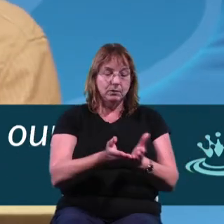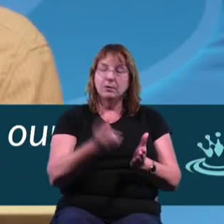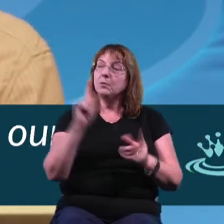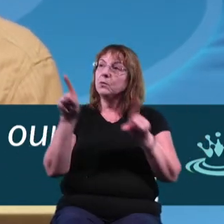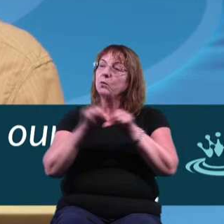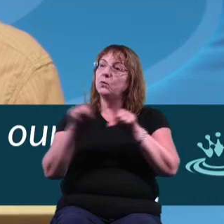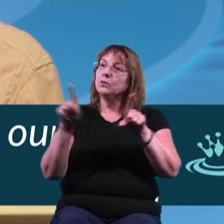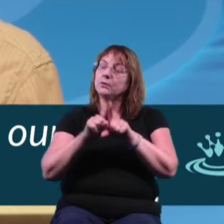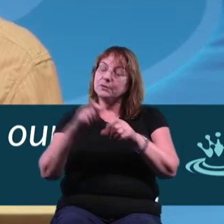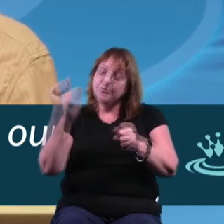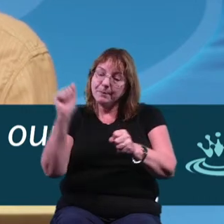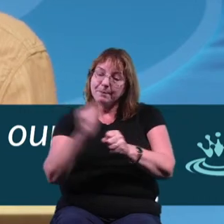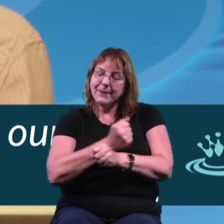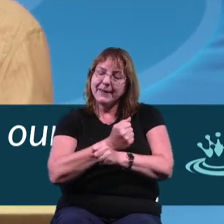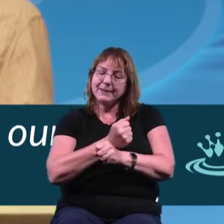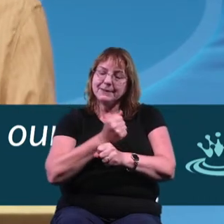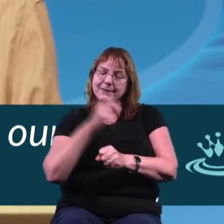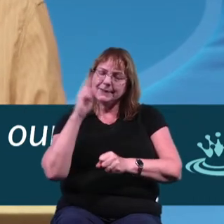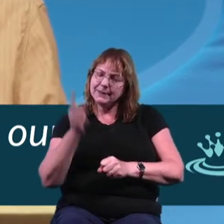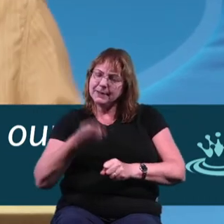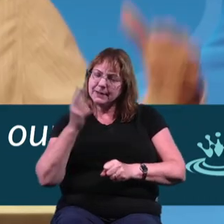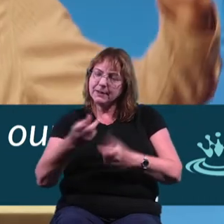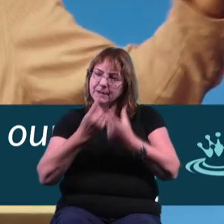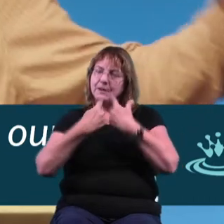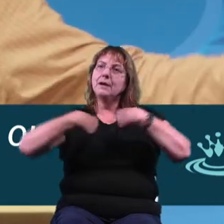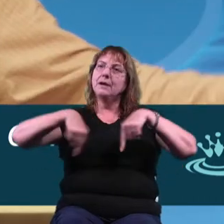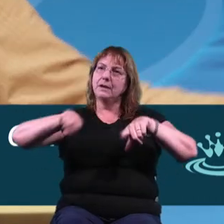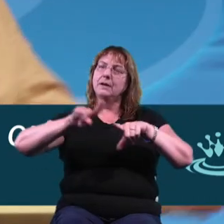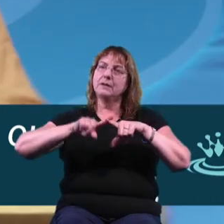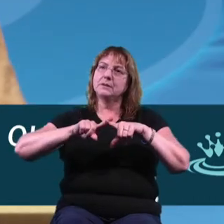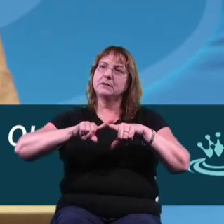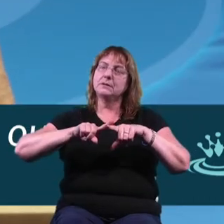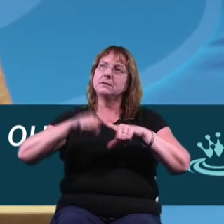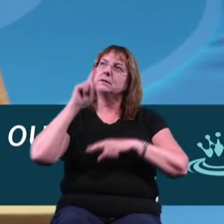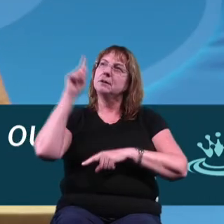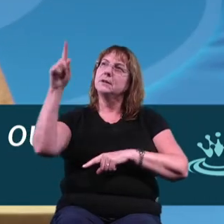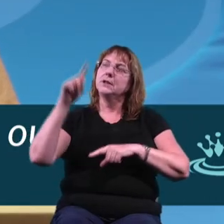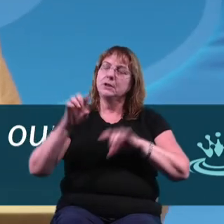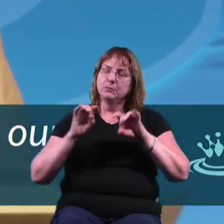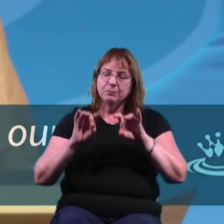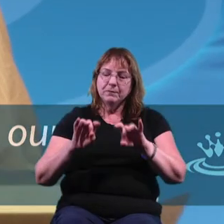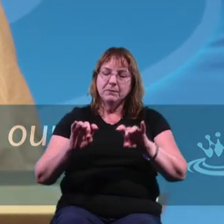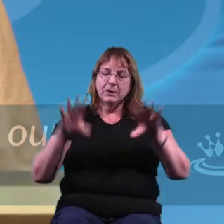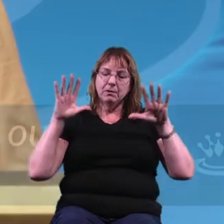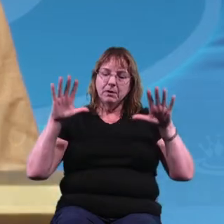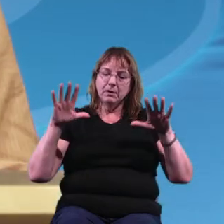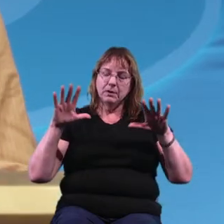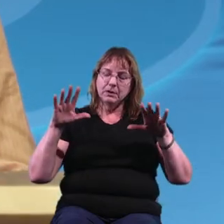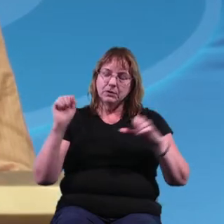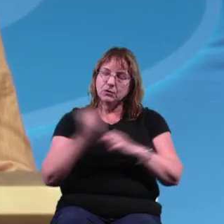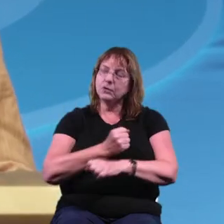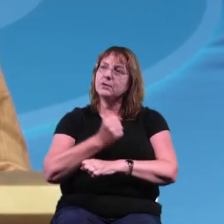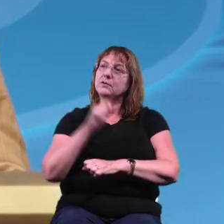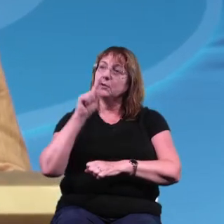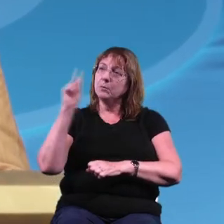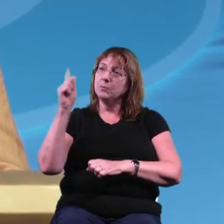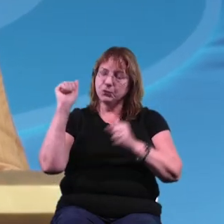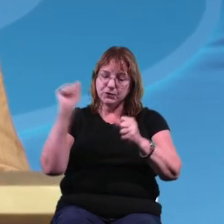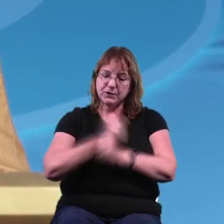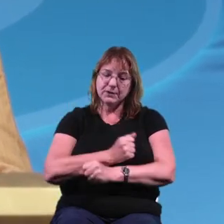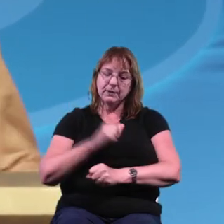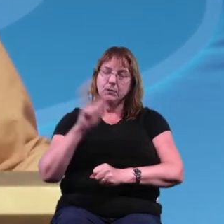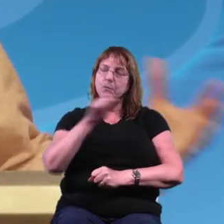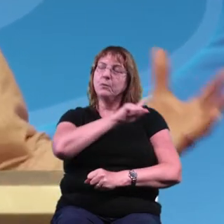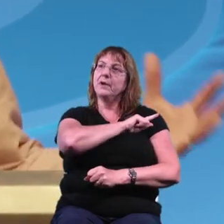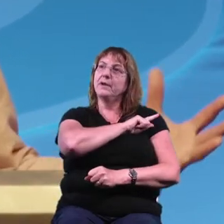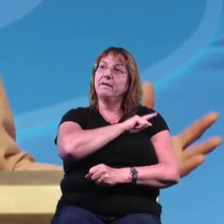only performs wonders, he performs wonders for us. We are the people of his